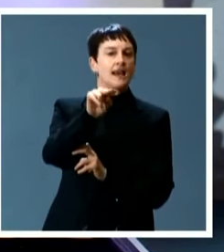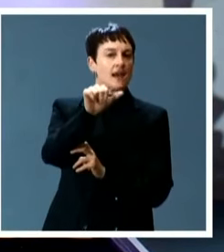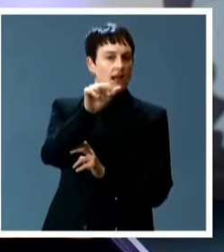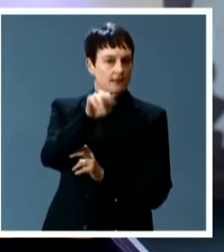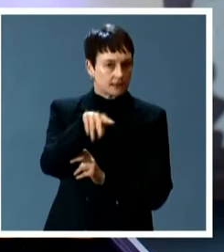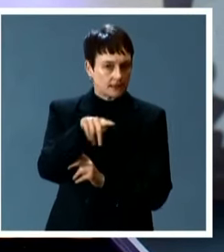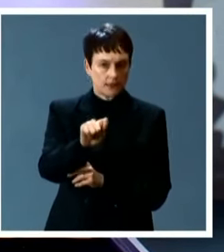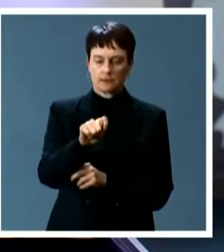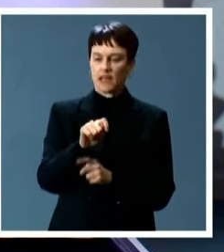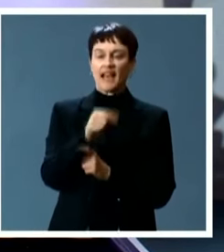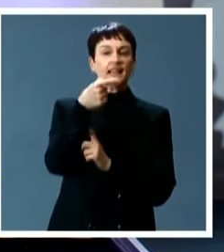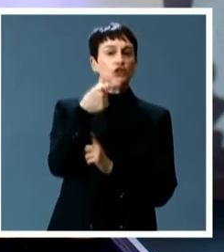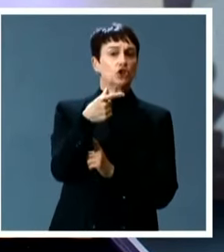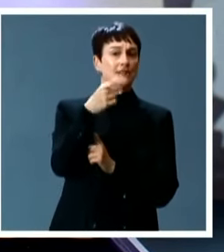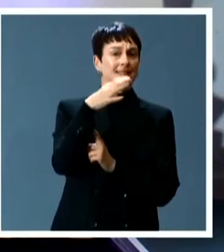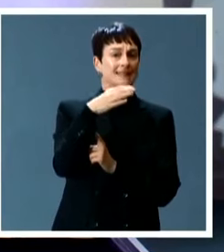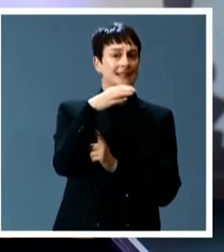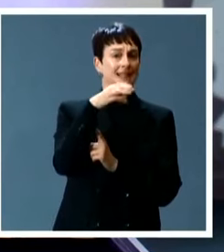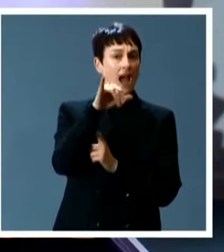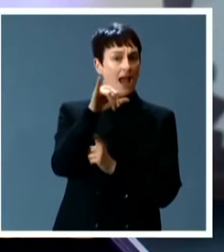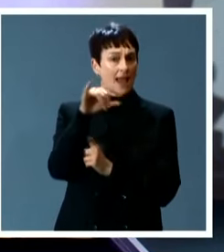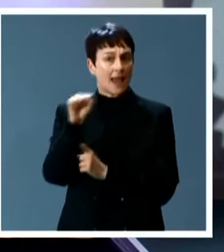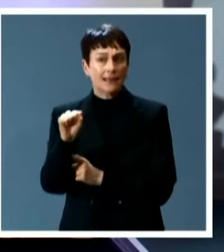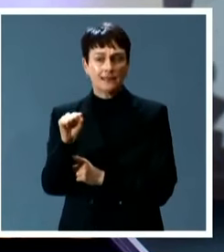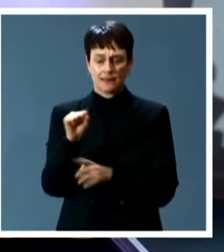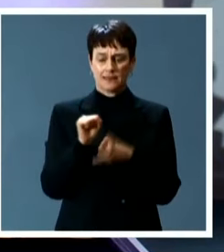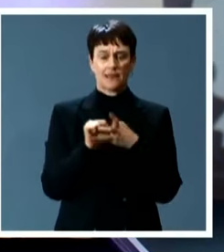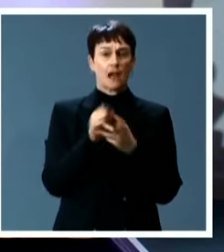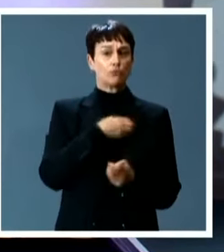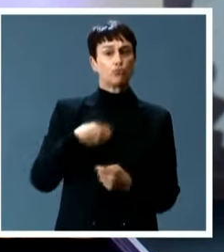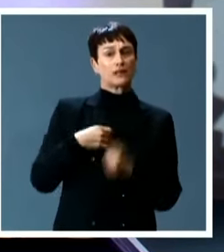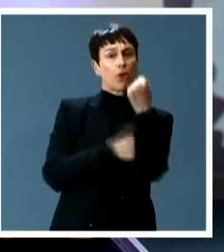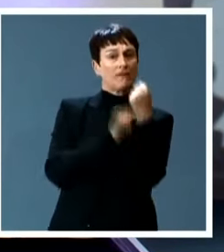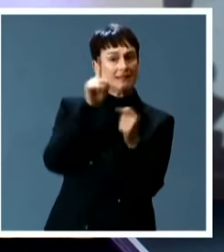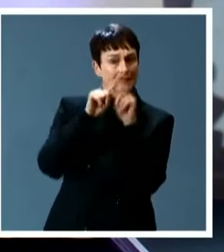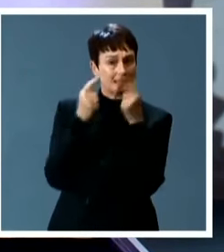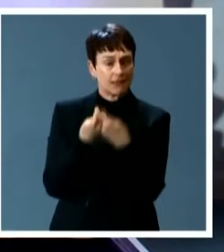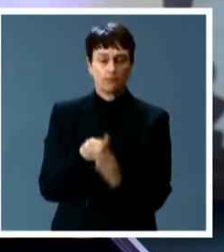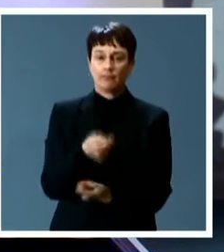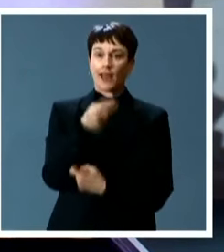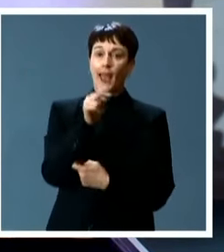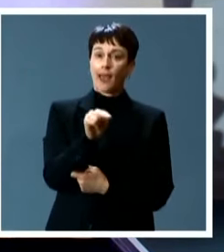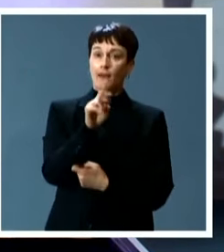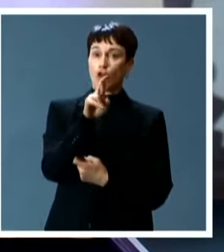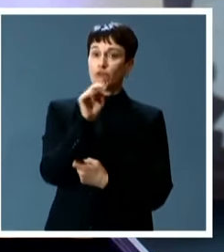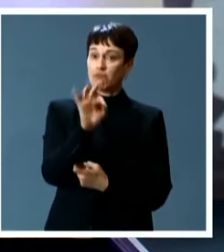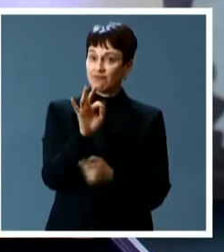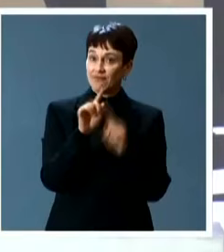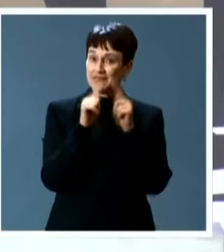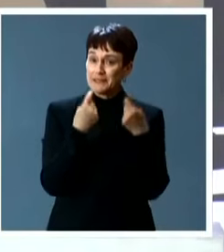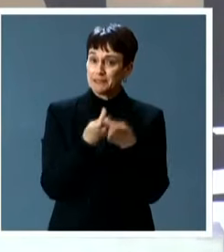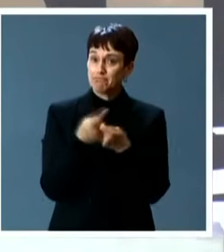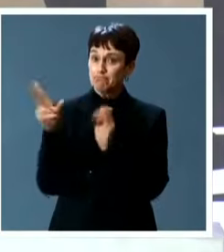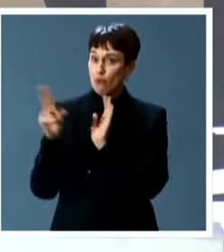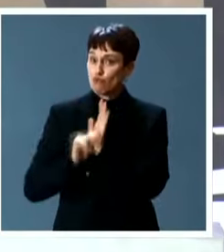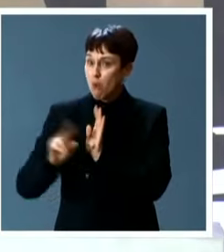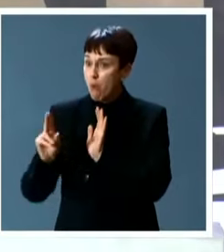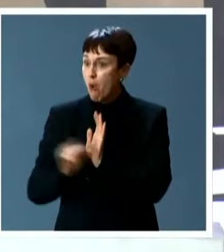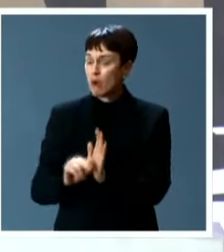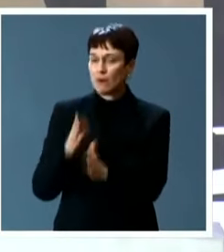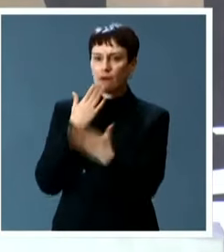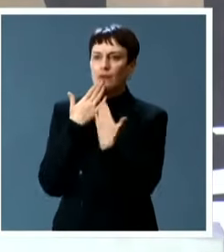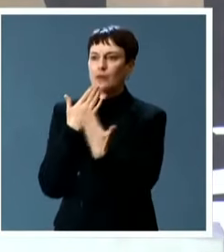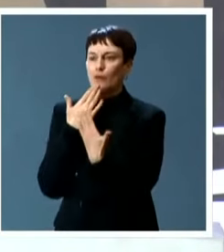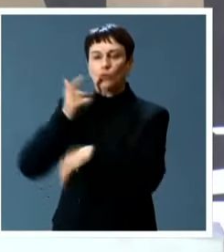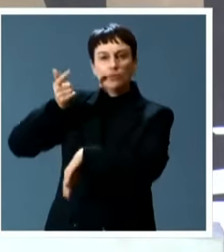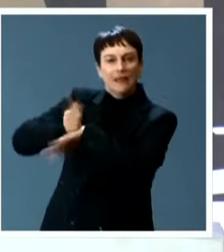GCIS and the team in the presidency, the MRF team for helping with recording Prof's message, and of course, all